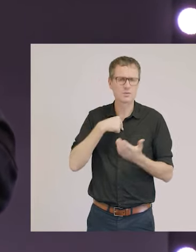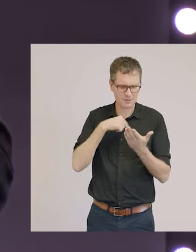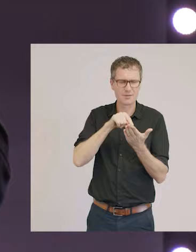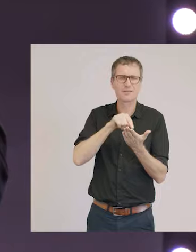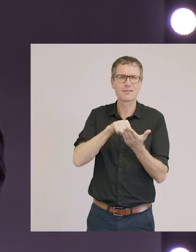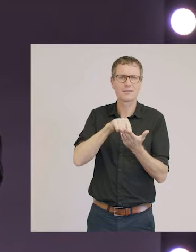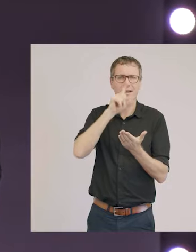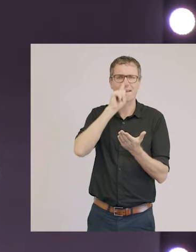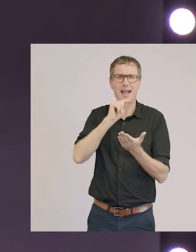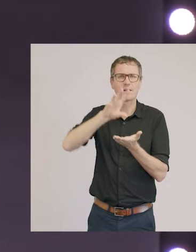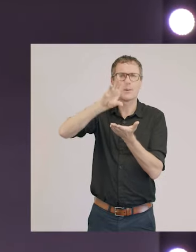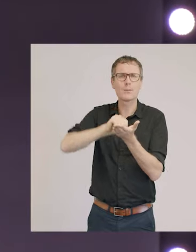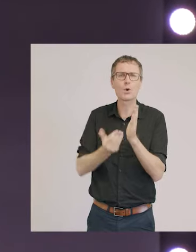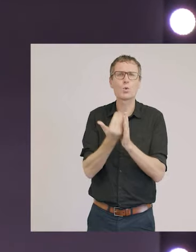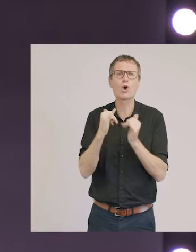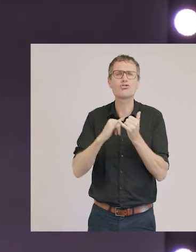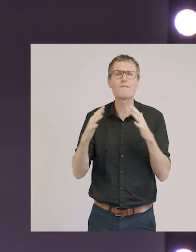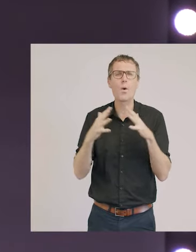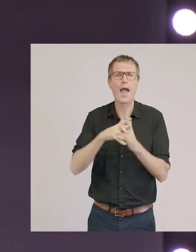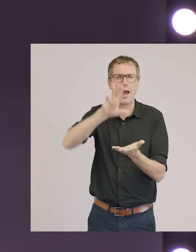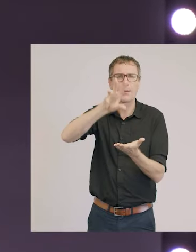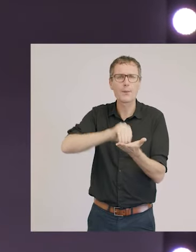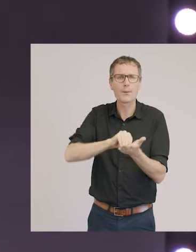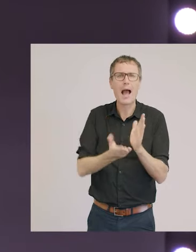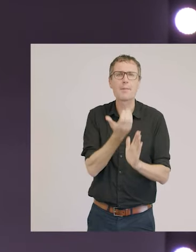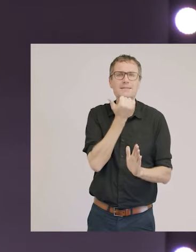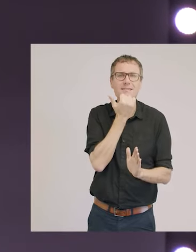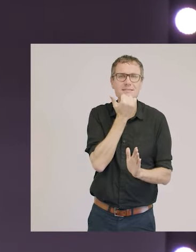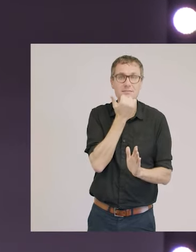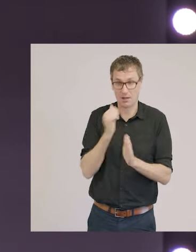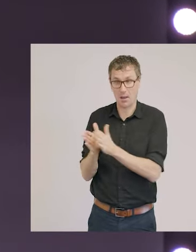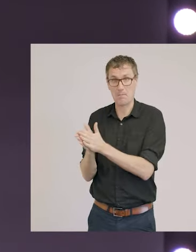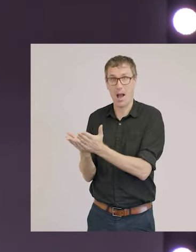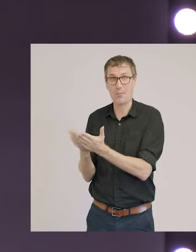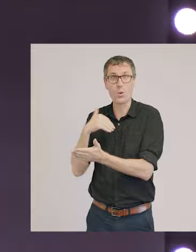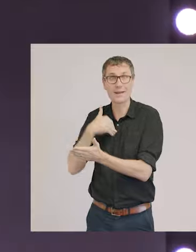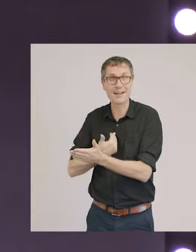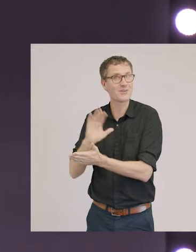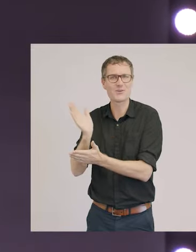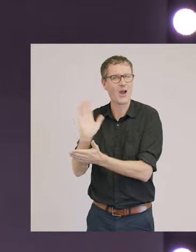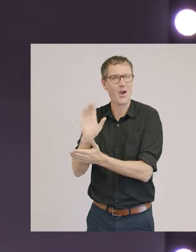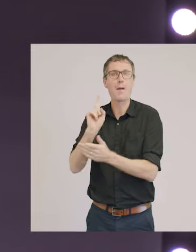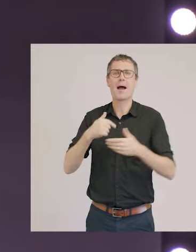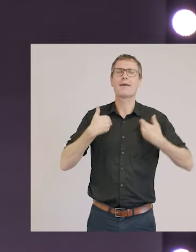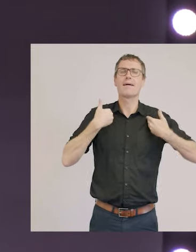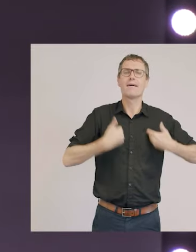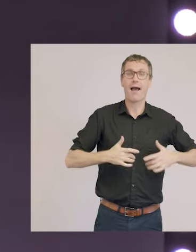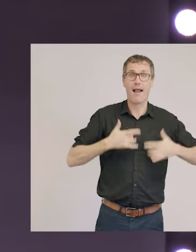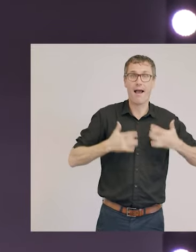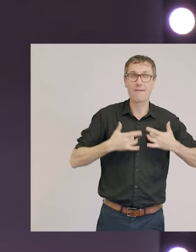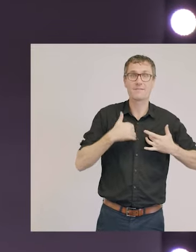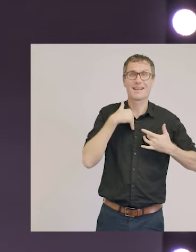Apple. It does not need to be made relevant. But friends, your life needs to be made relevant to